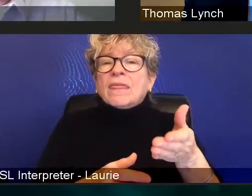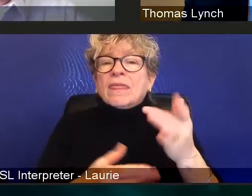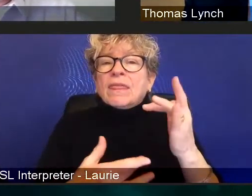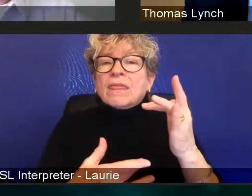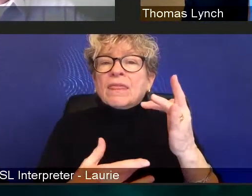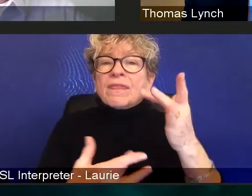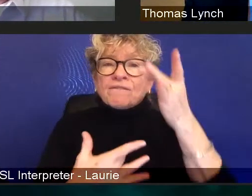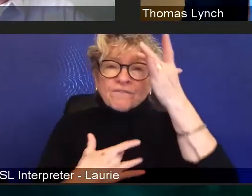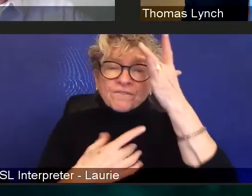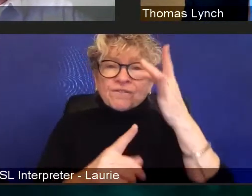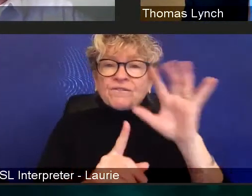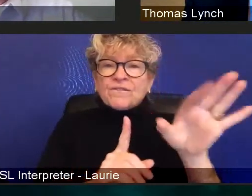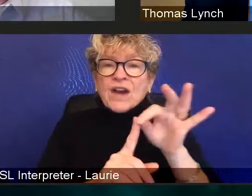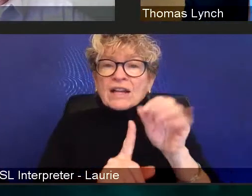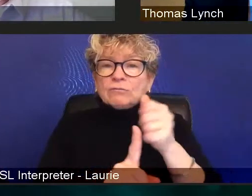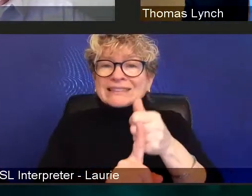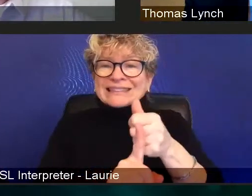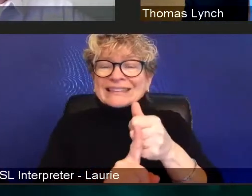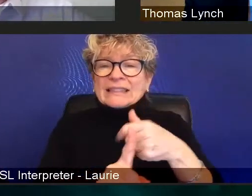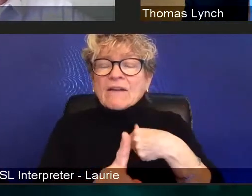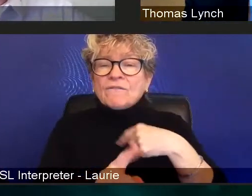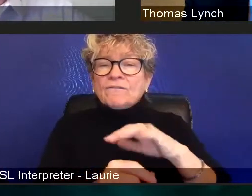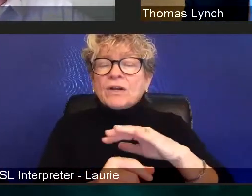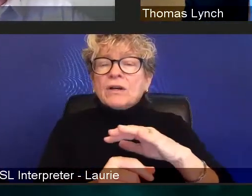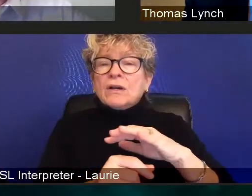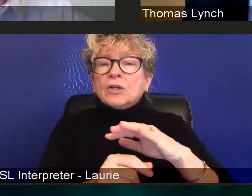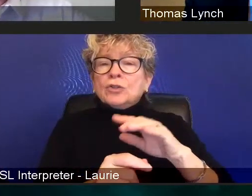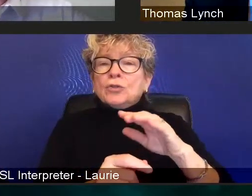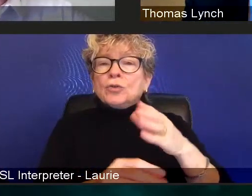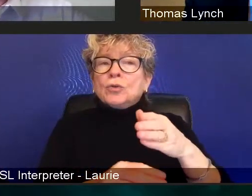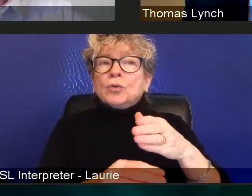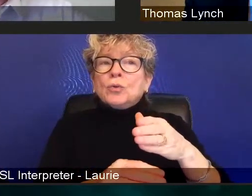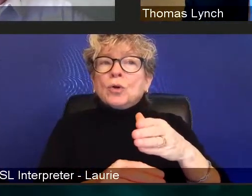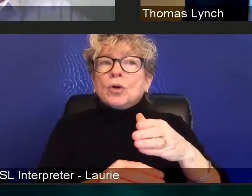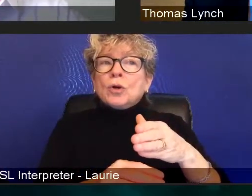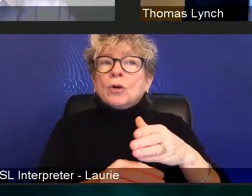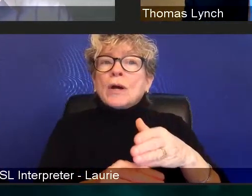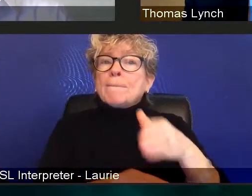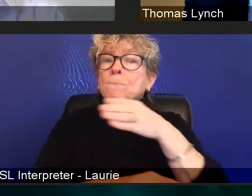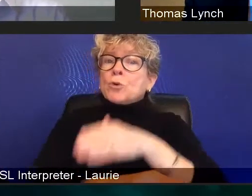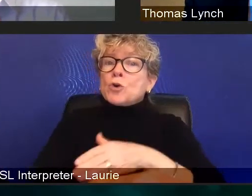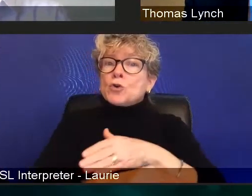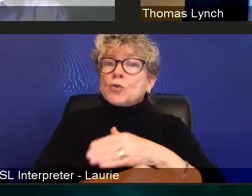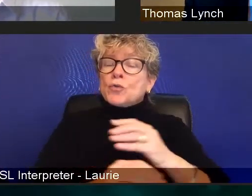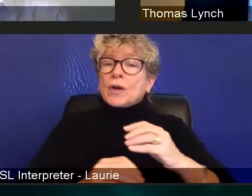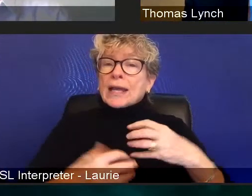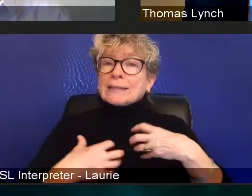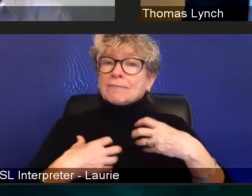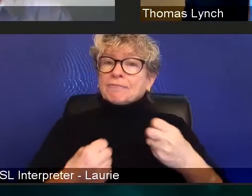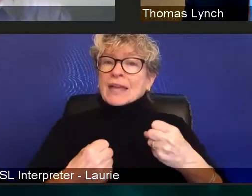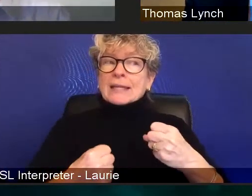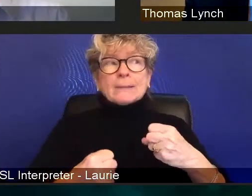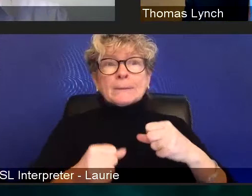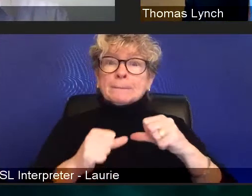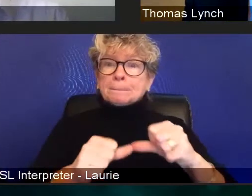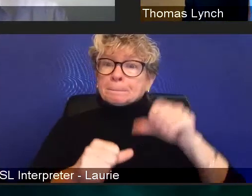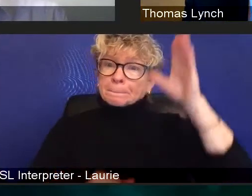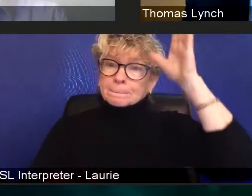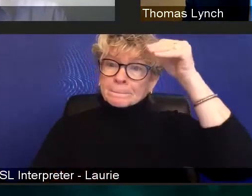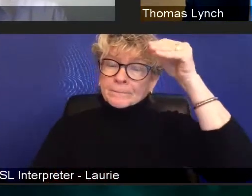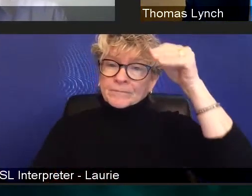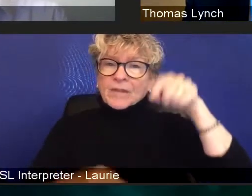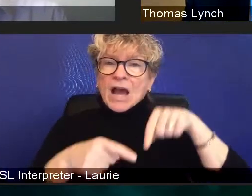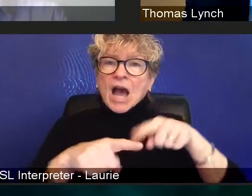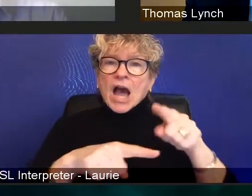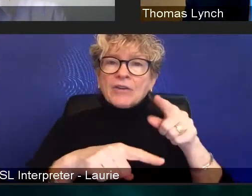mutations that improve its fitness under that immune pressure is something that we're likely to see